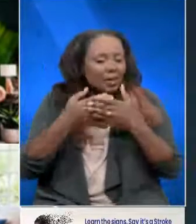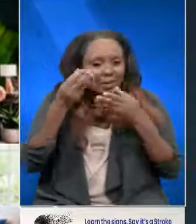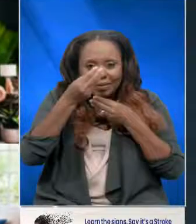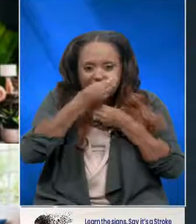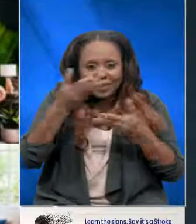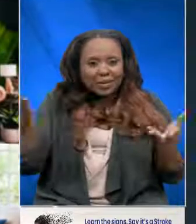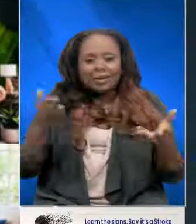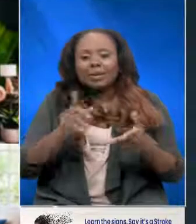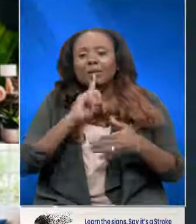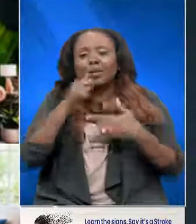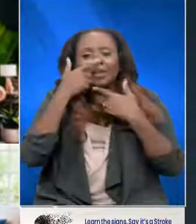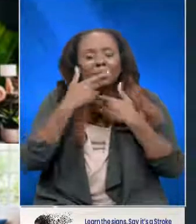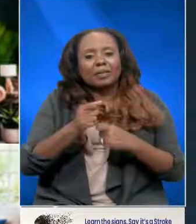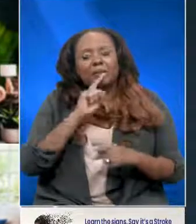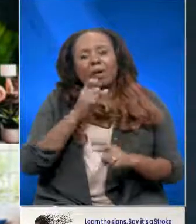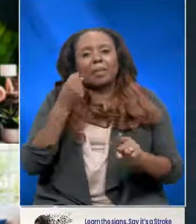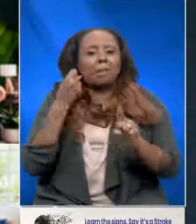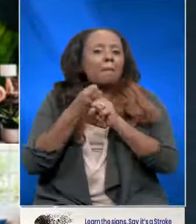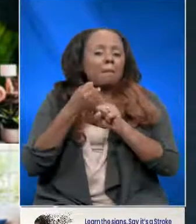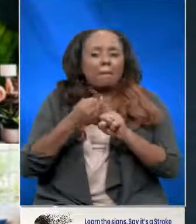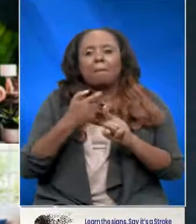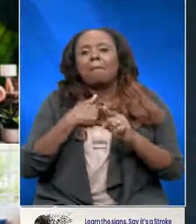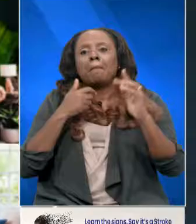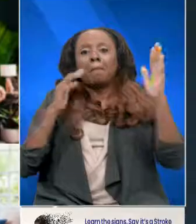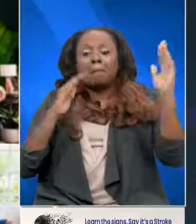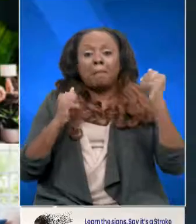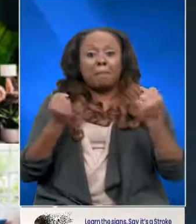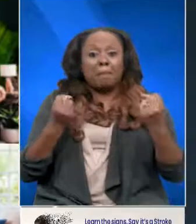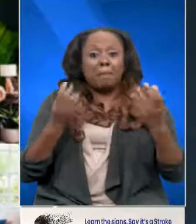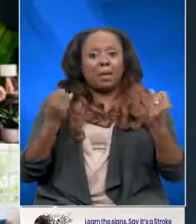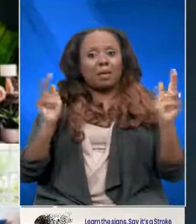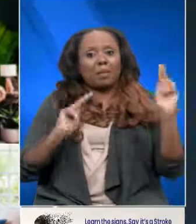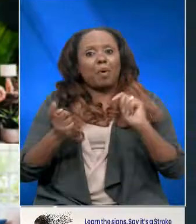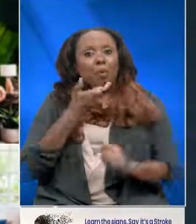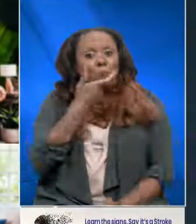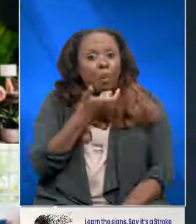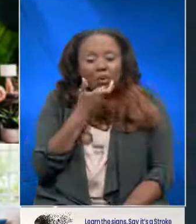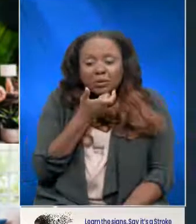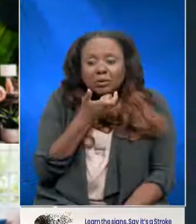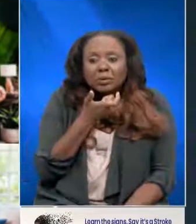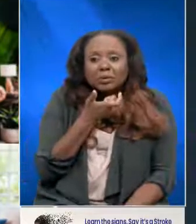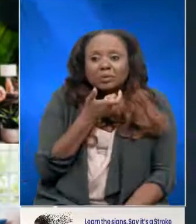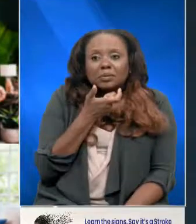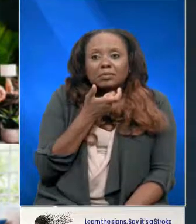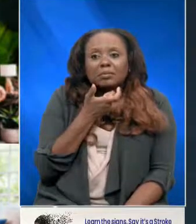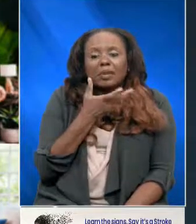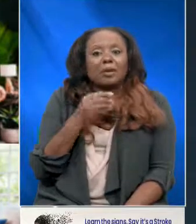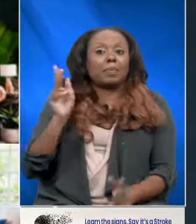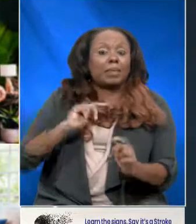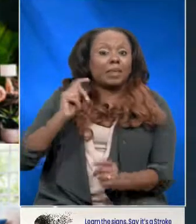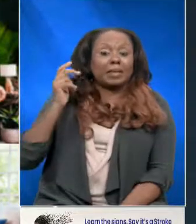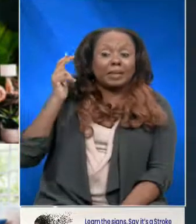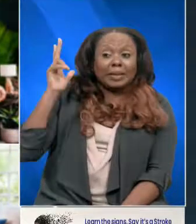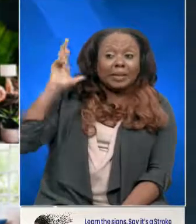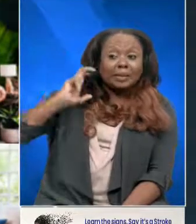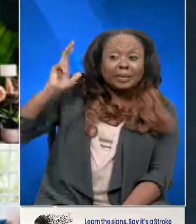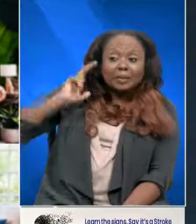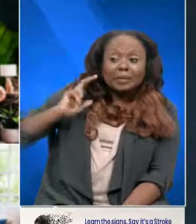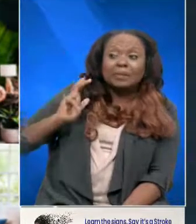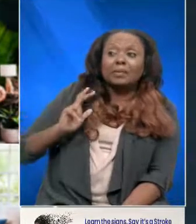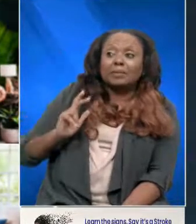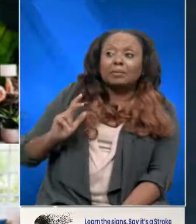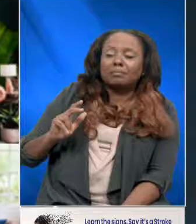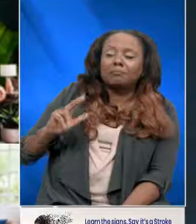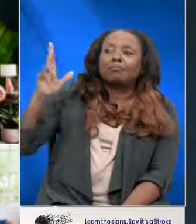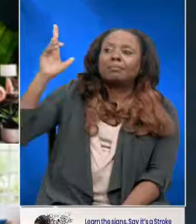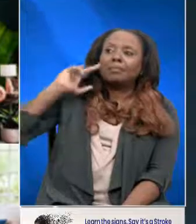and very impactful, and I hope that many of our viewers and certainly, listeners have listened to what you said